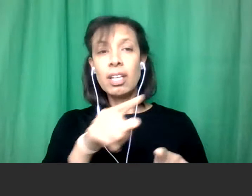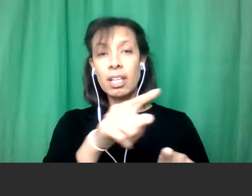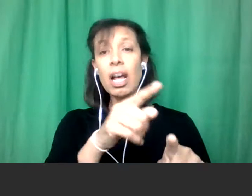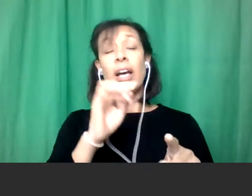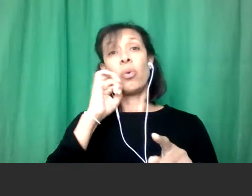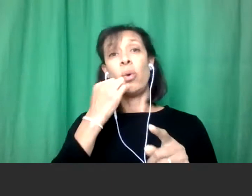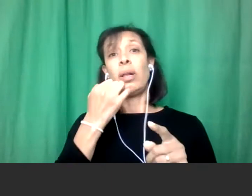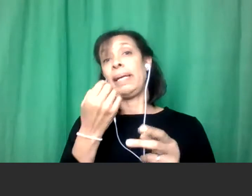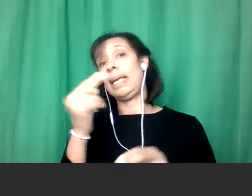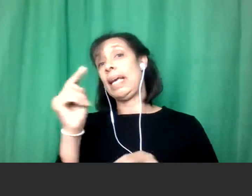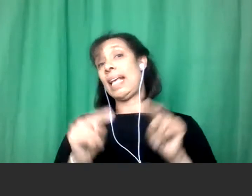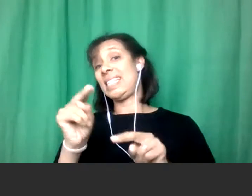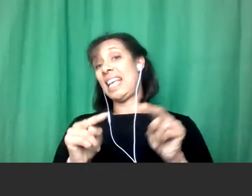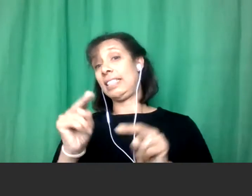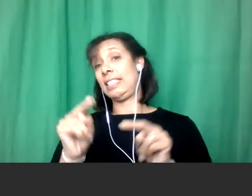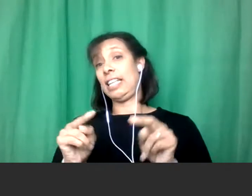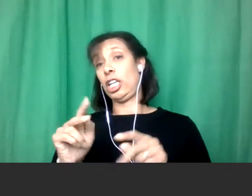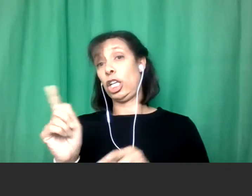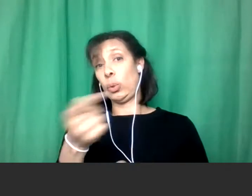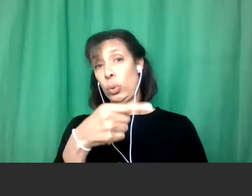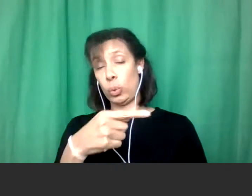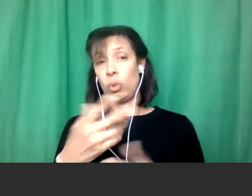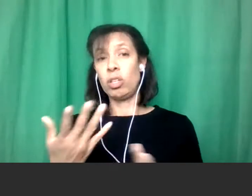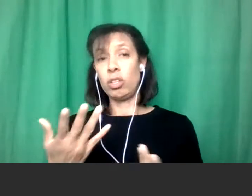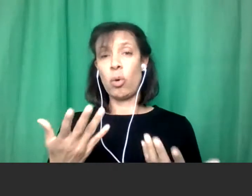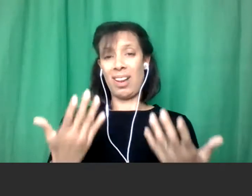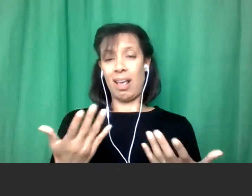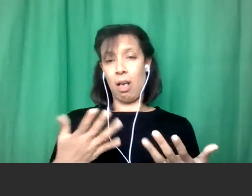Okay, so I want to look at the assignment for this module.